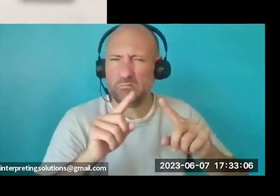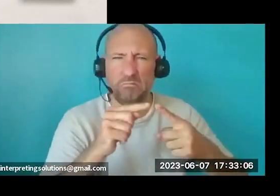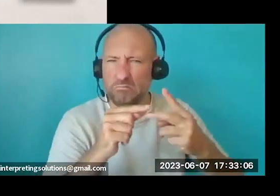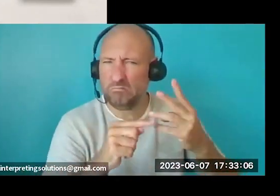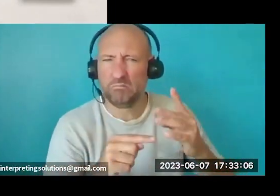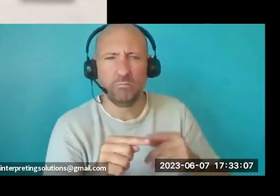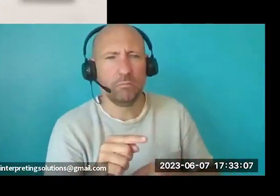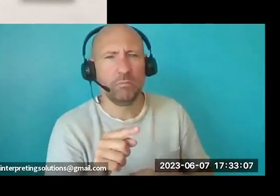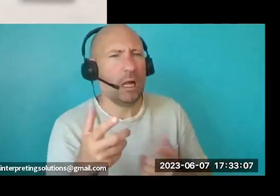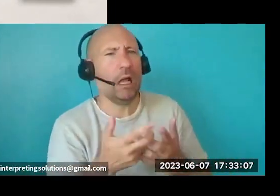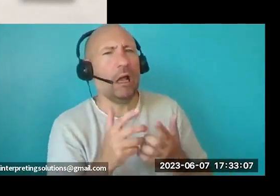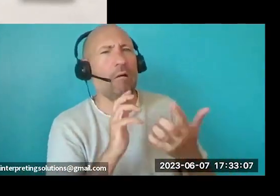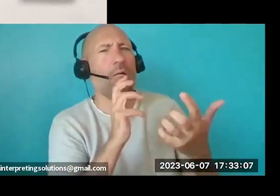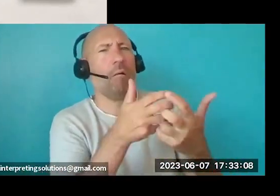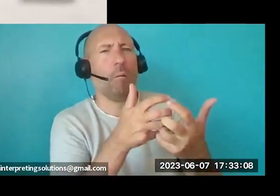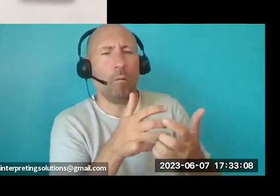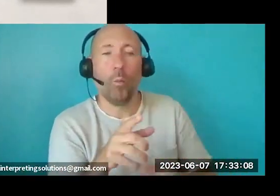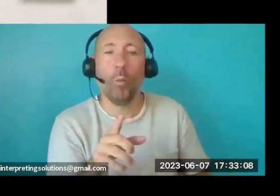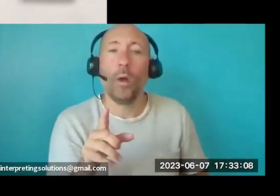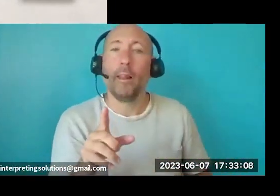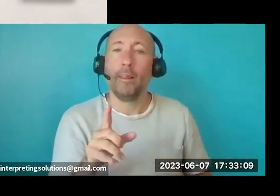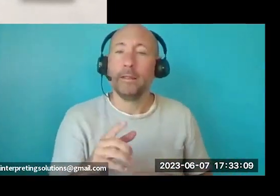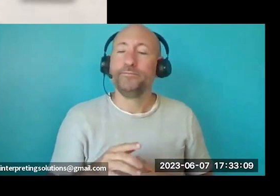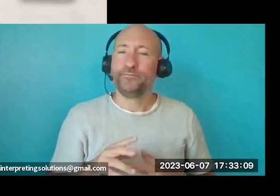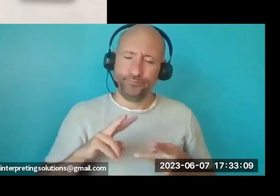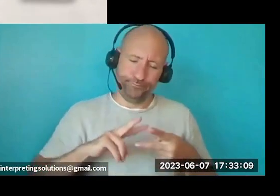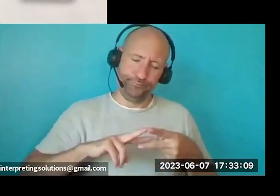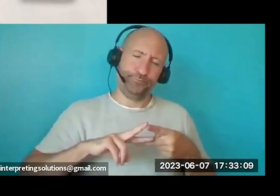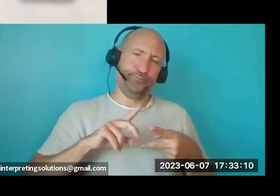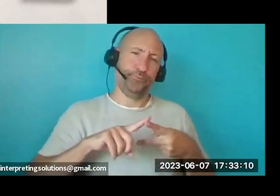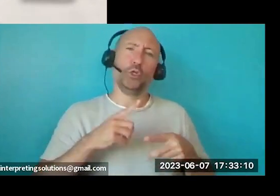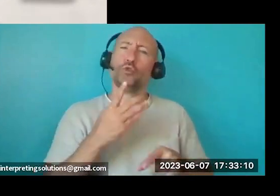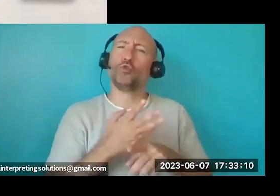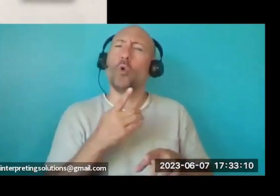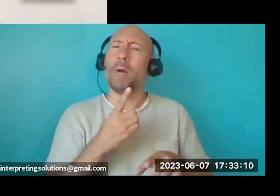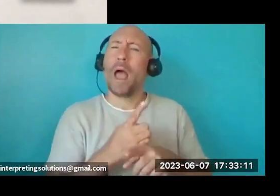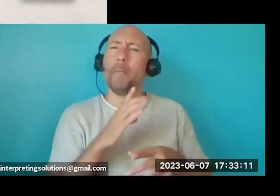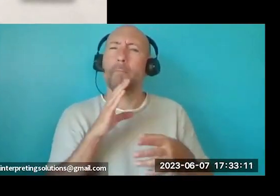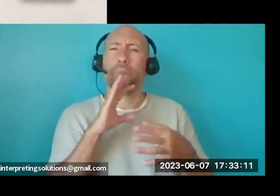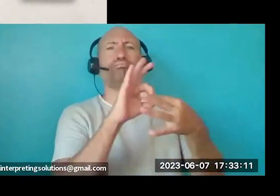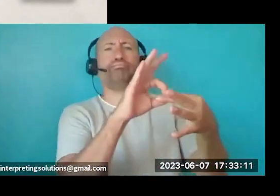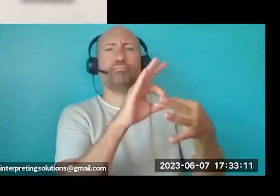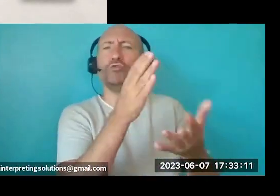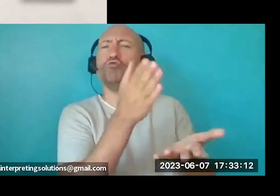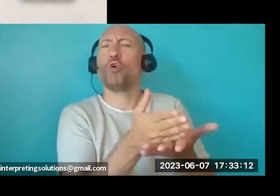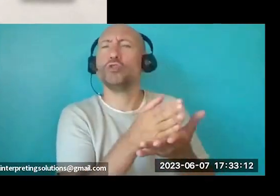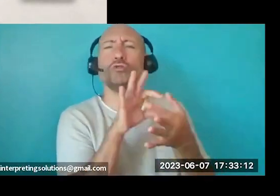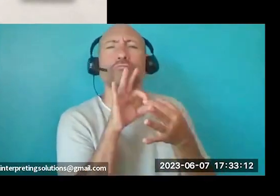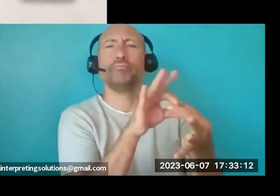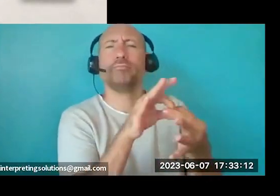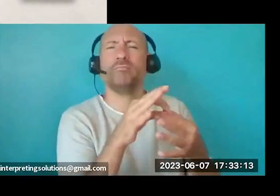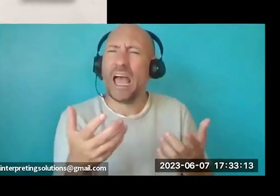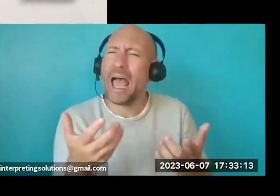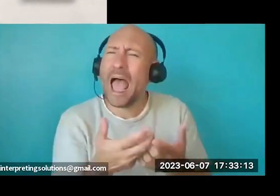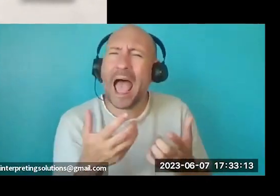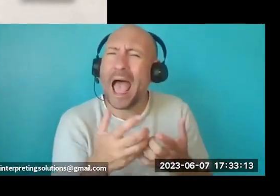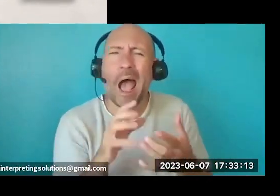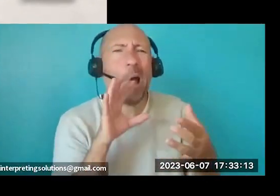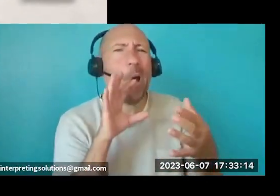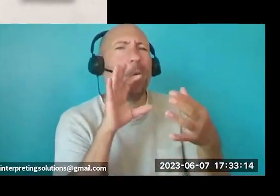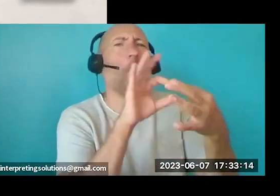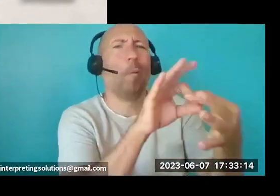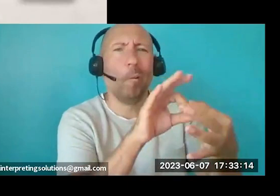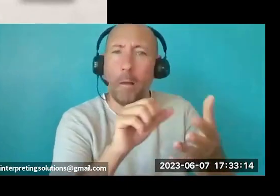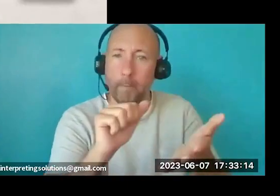to that about building trust with audiences, I think it's also thinking about how you're reaching audiences. For example, is